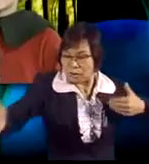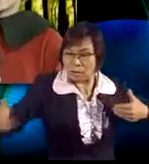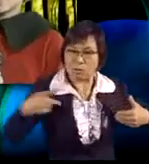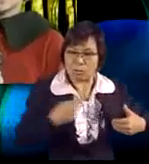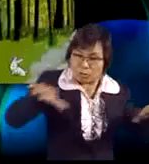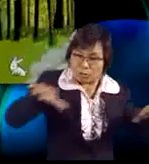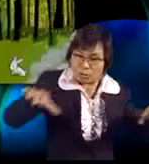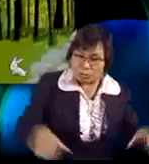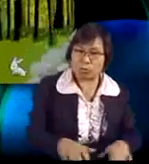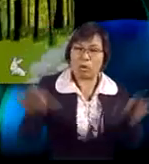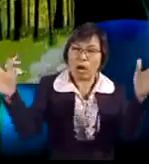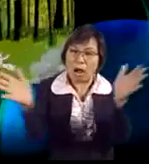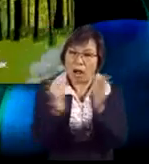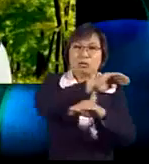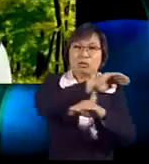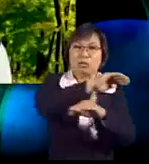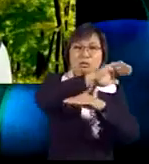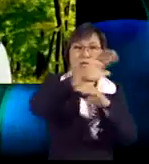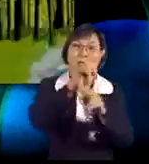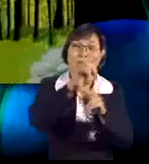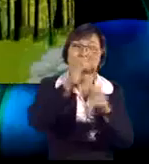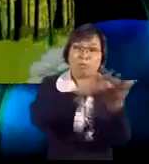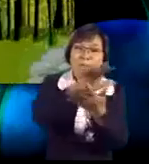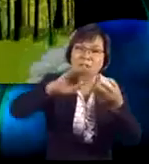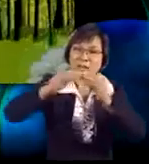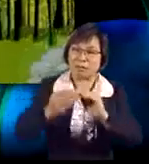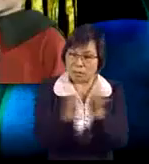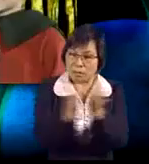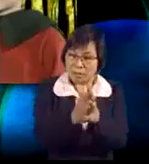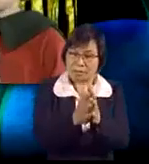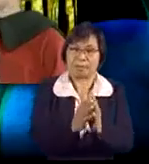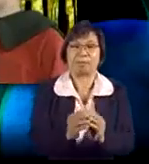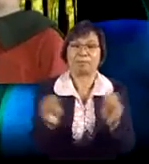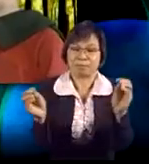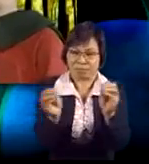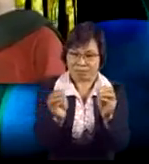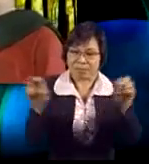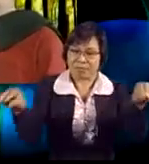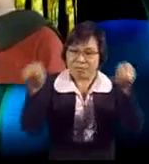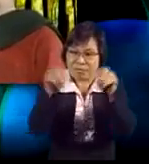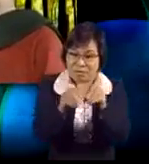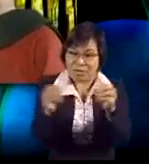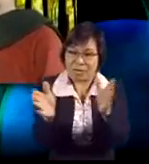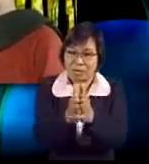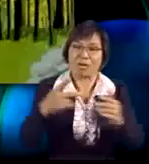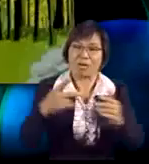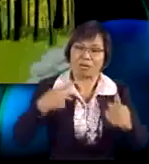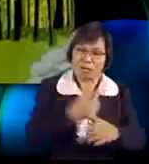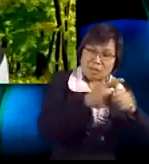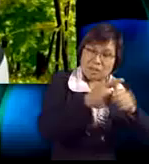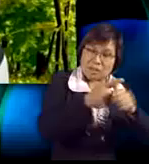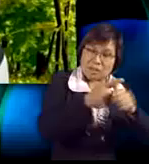To find the total distance, all we have to do is to add the two mixed numbers together,